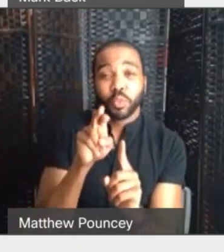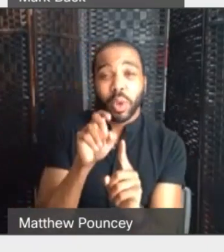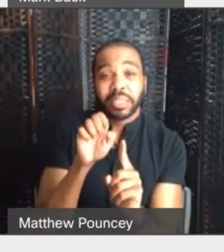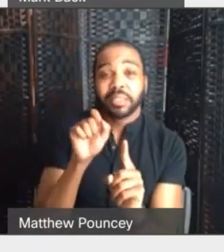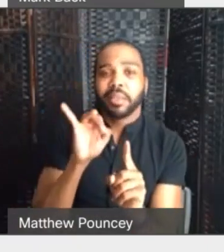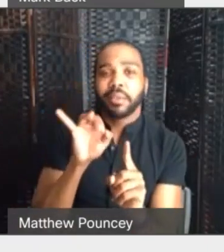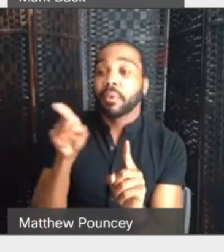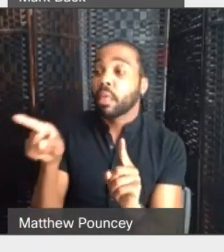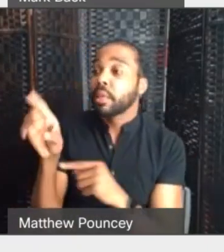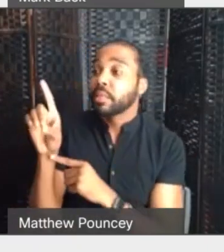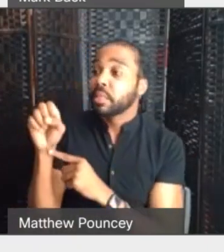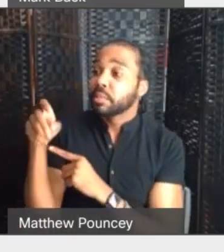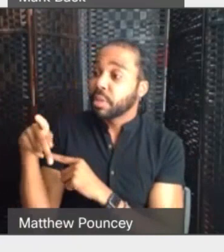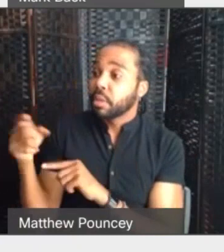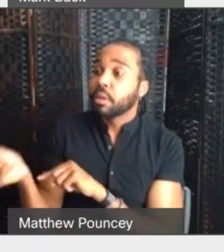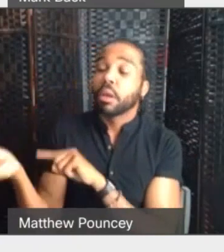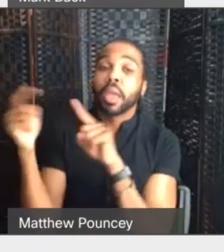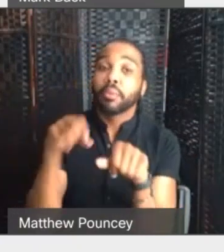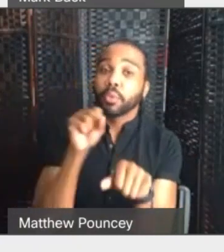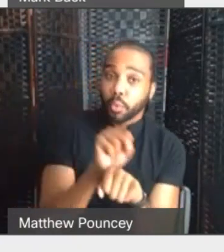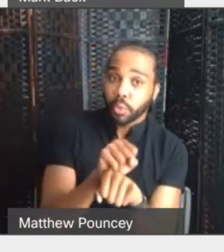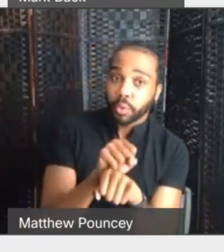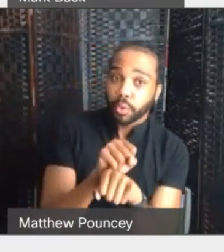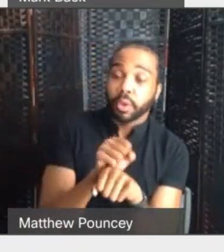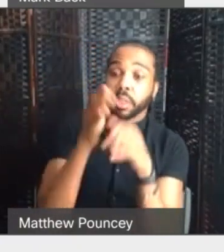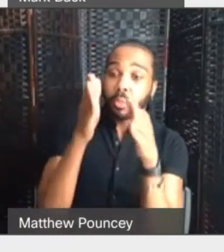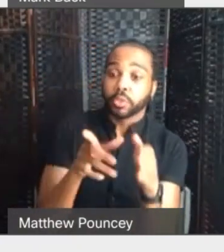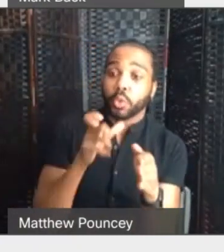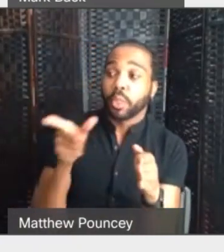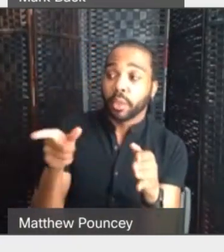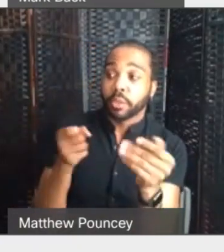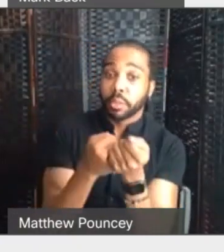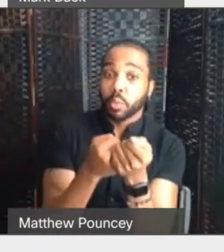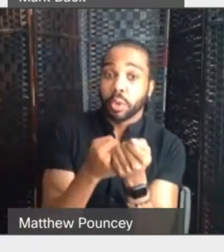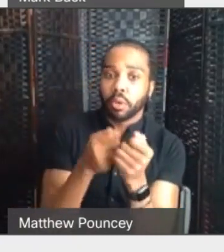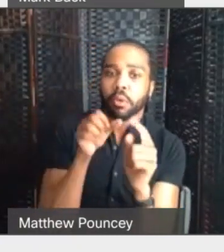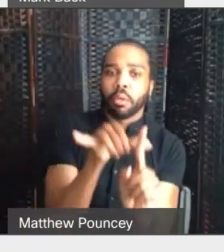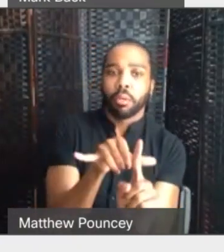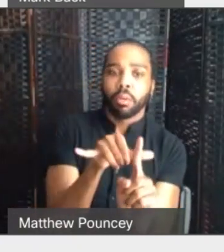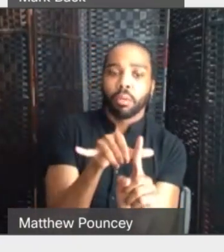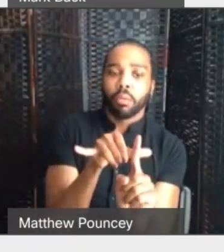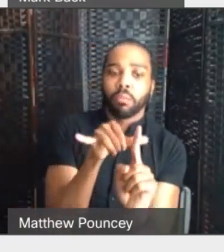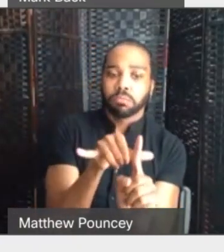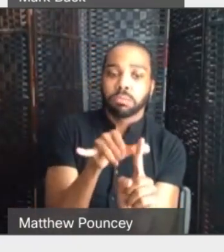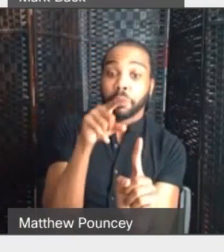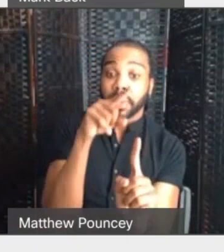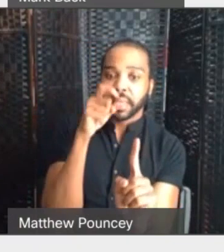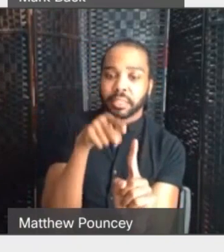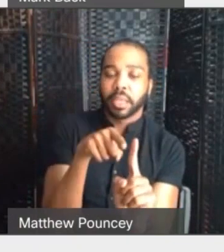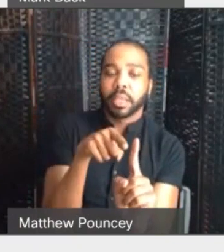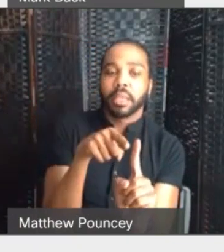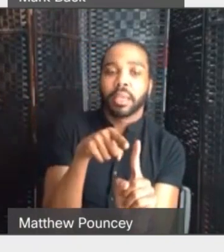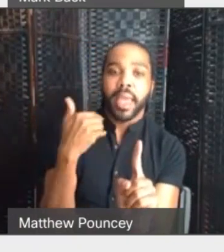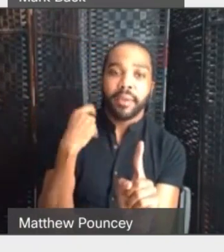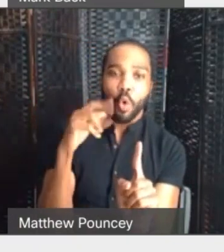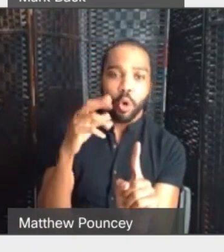to work and the person they're supporting is quarantining because they have or are suspected to